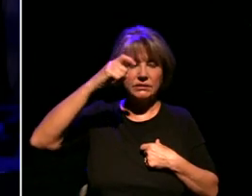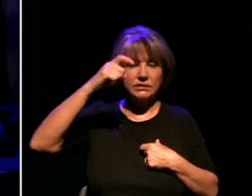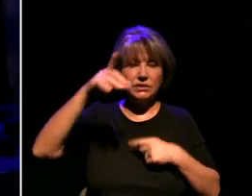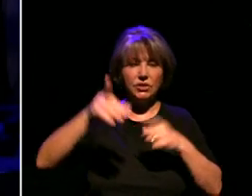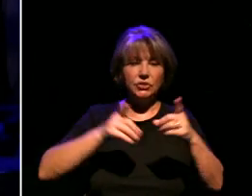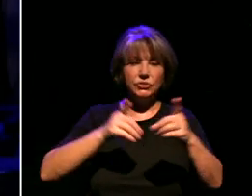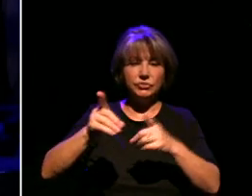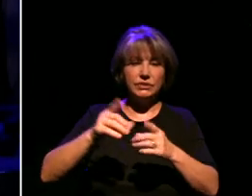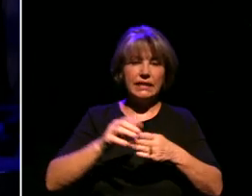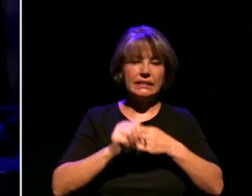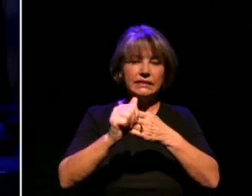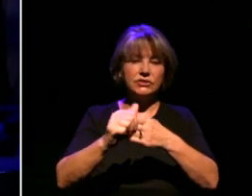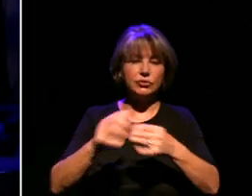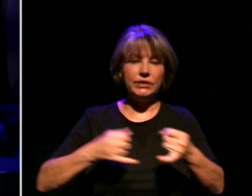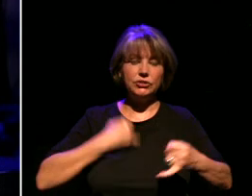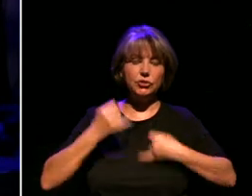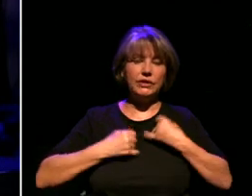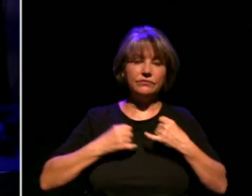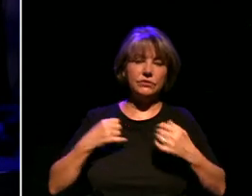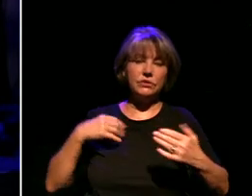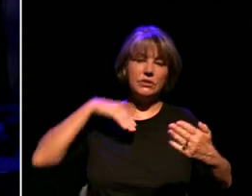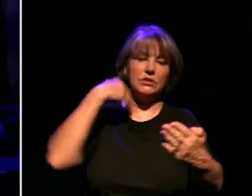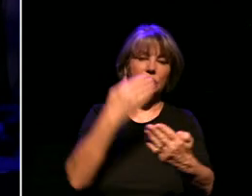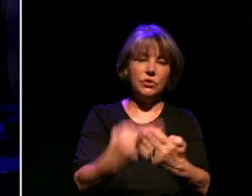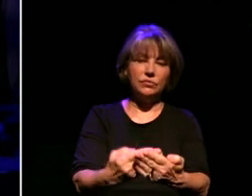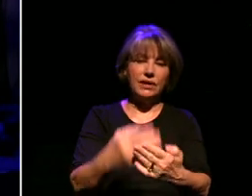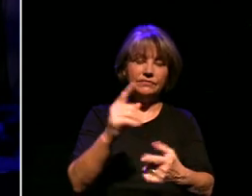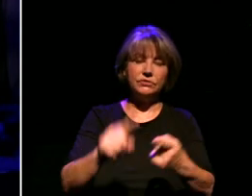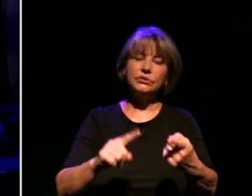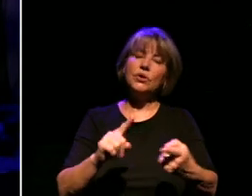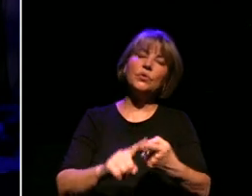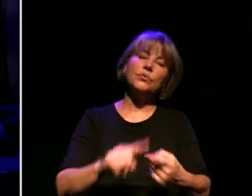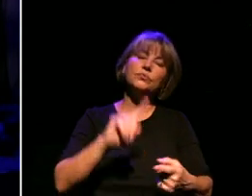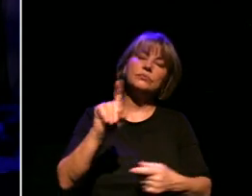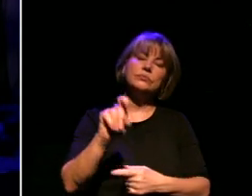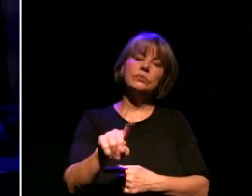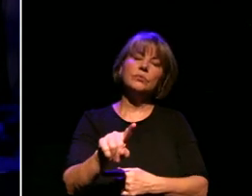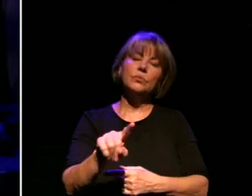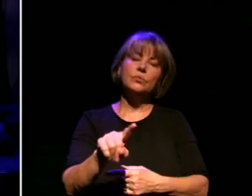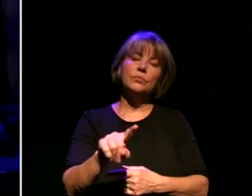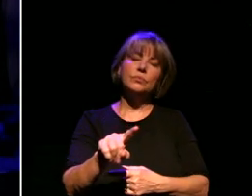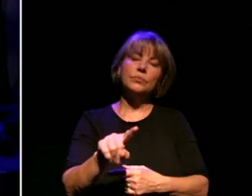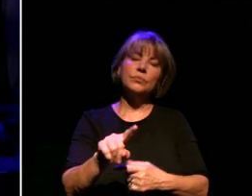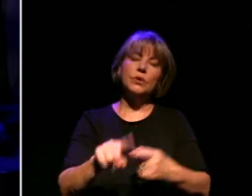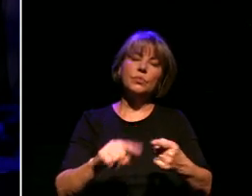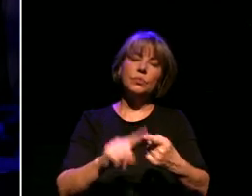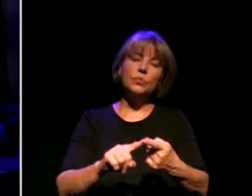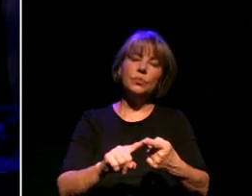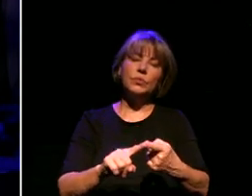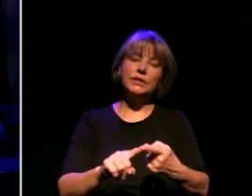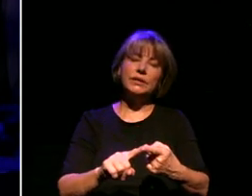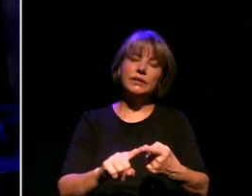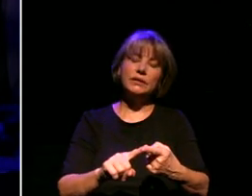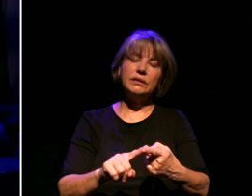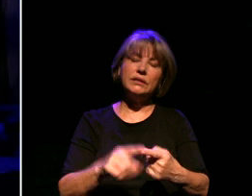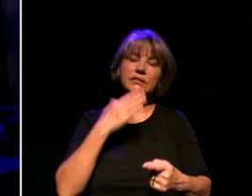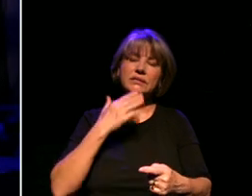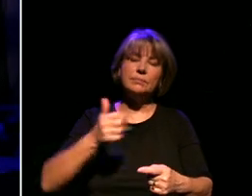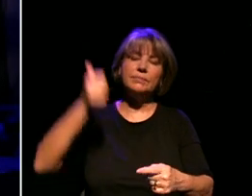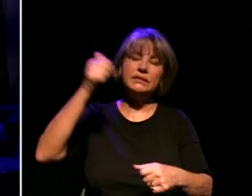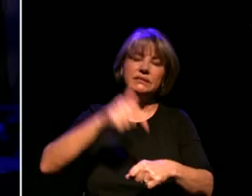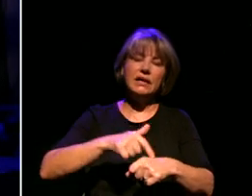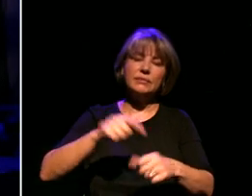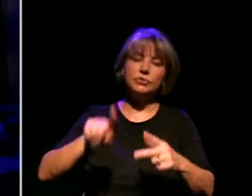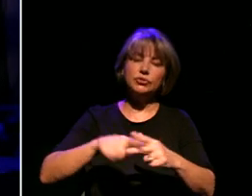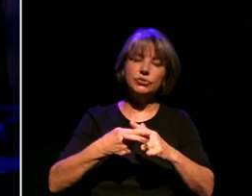destination. Let me just ask you a question. When's the best time to start a plan? You can just share it. I may hear